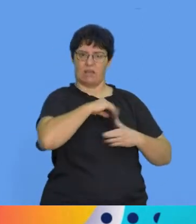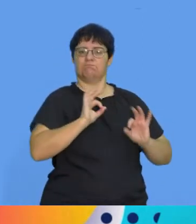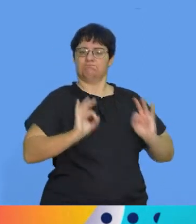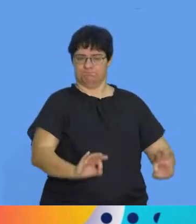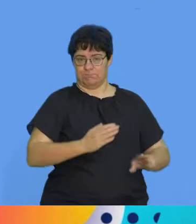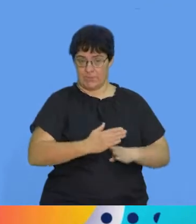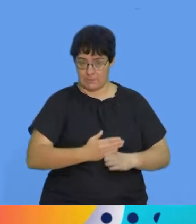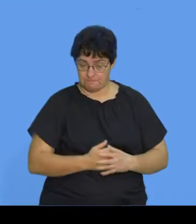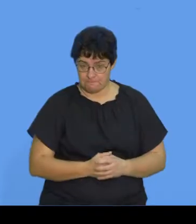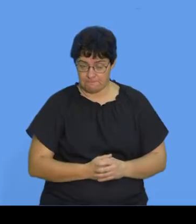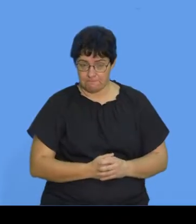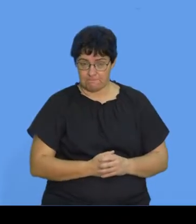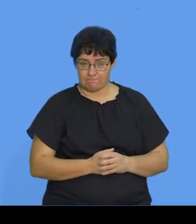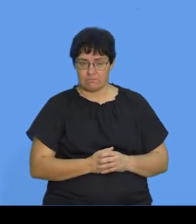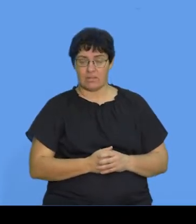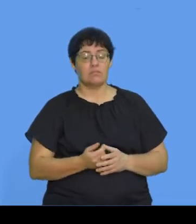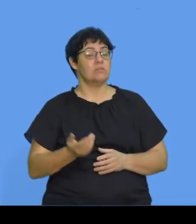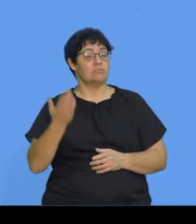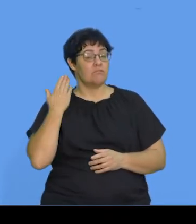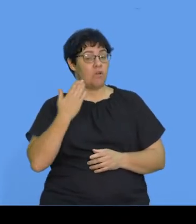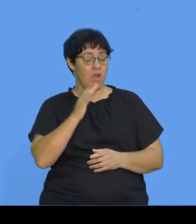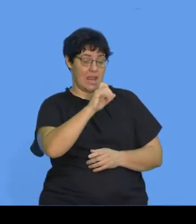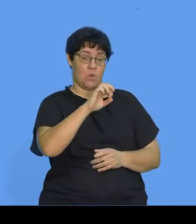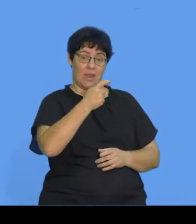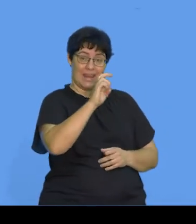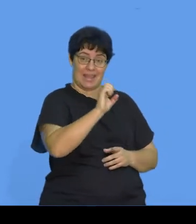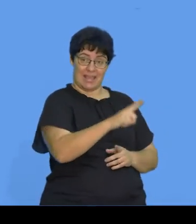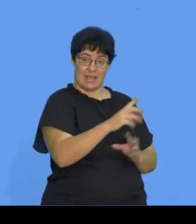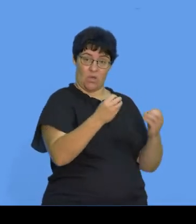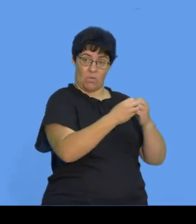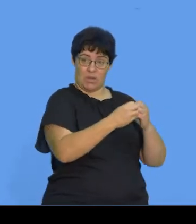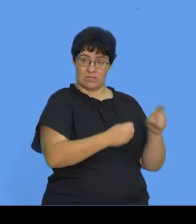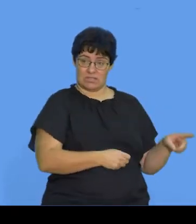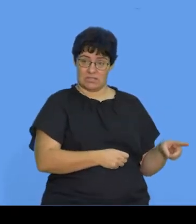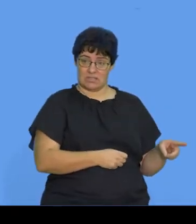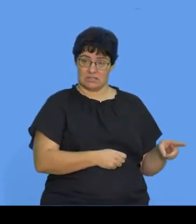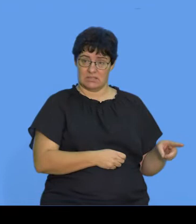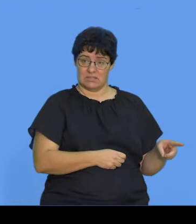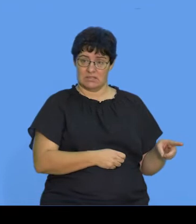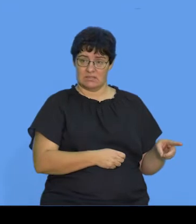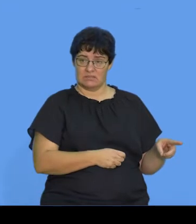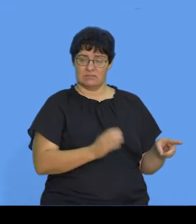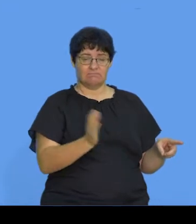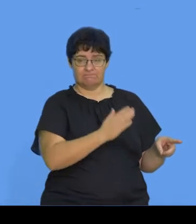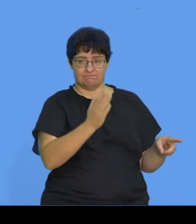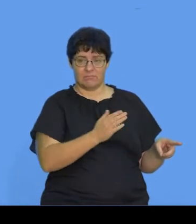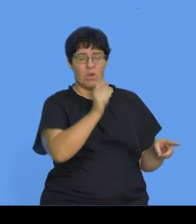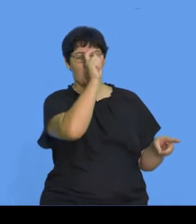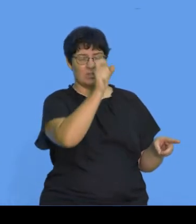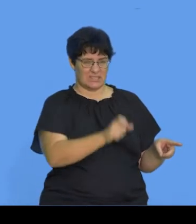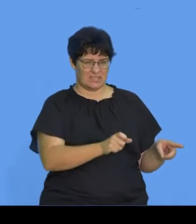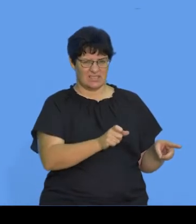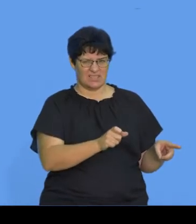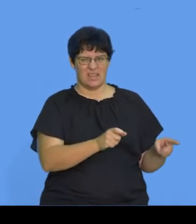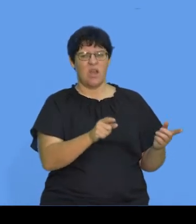the last lesson, what we looked at, when we looked at inorganic compounds, all right, I'm going to just quickly scroll through the words